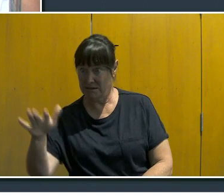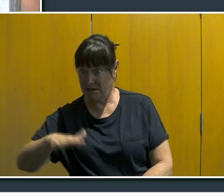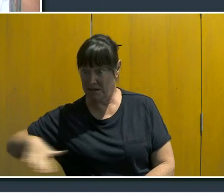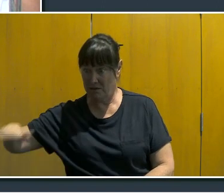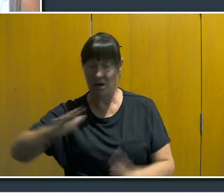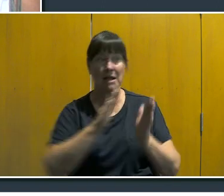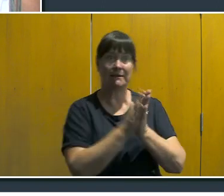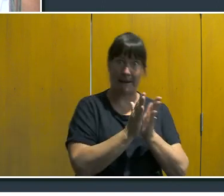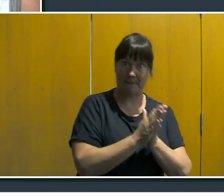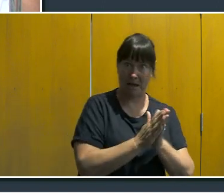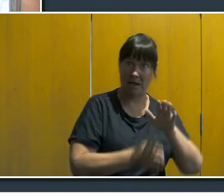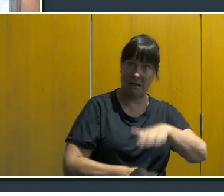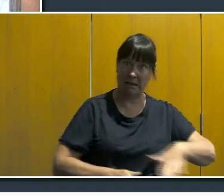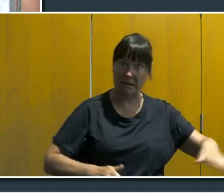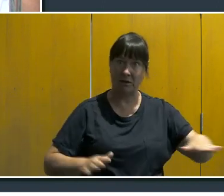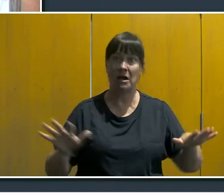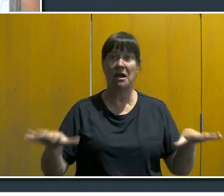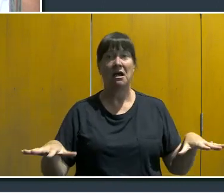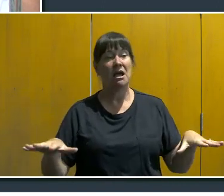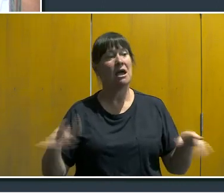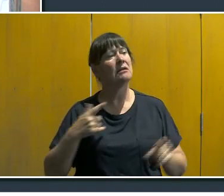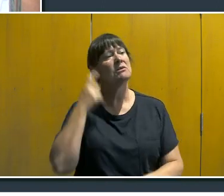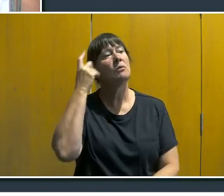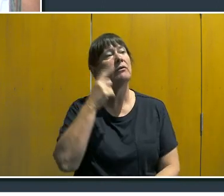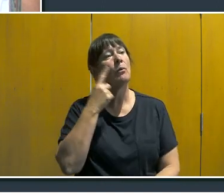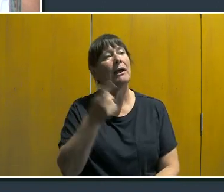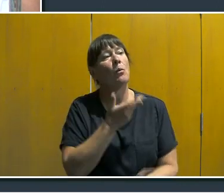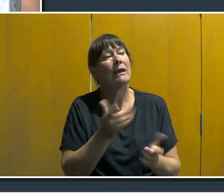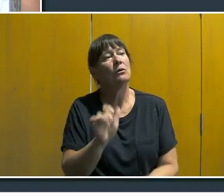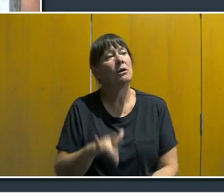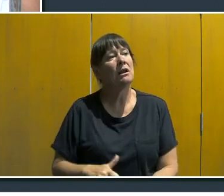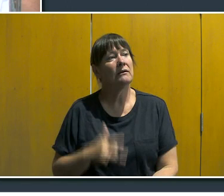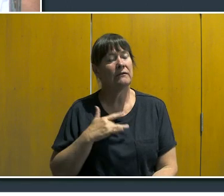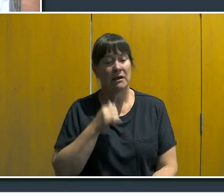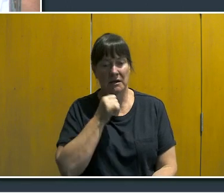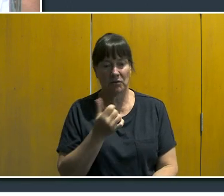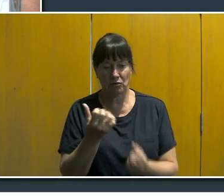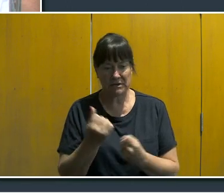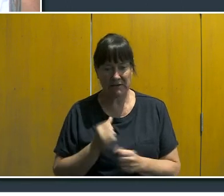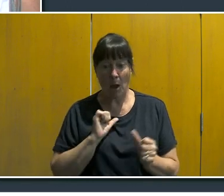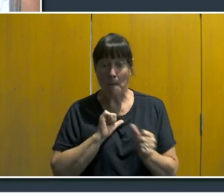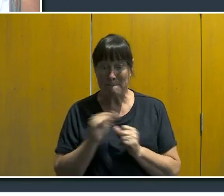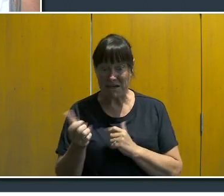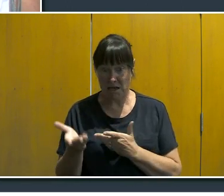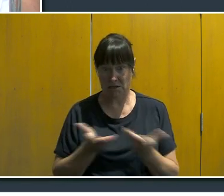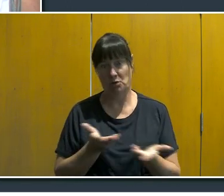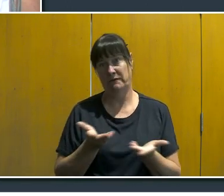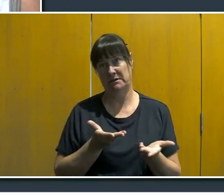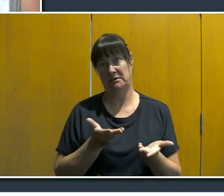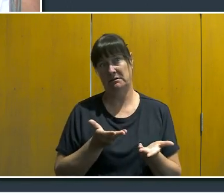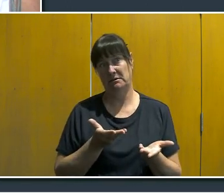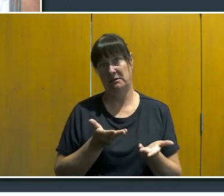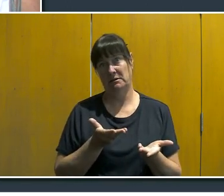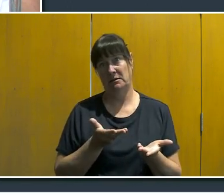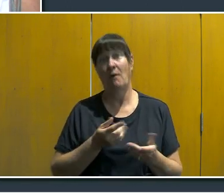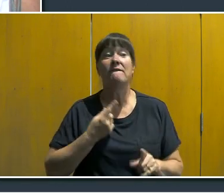and I'm just wondering out your way whether you receive better service